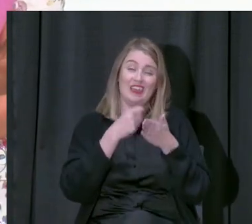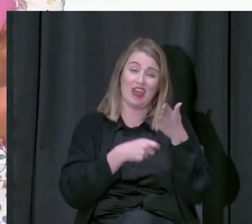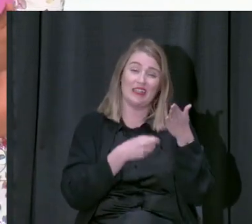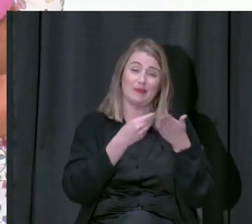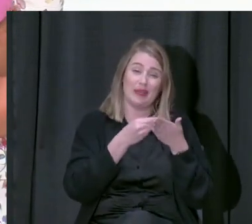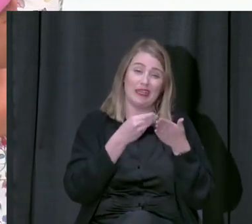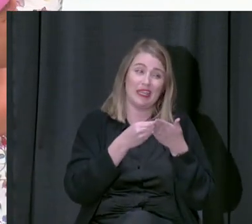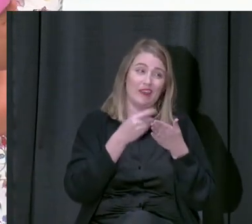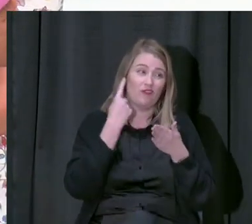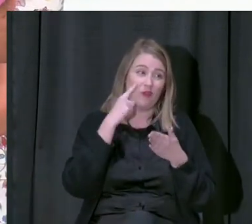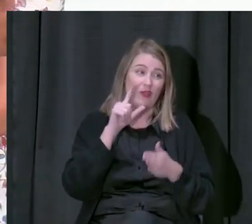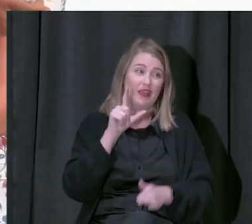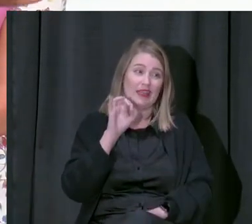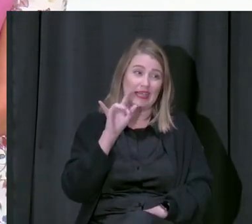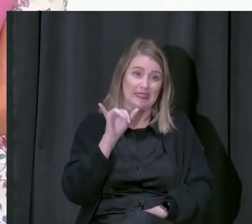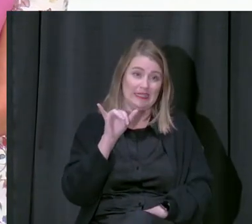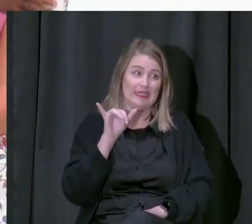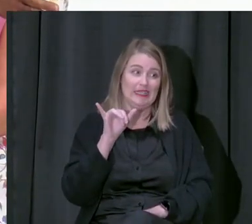legacy, but